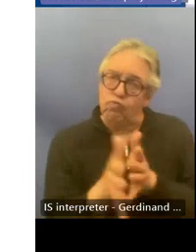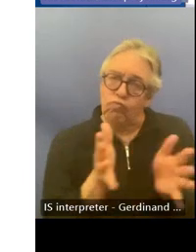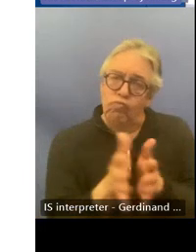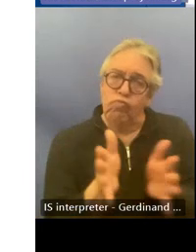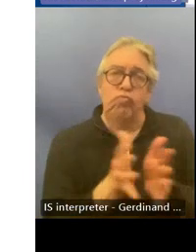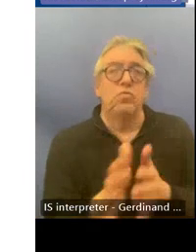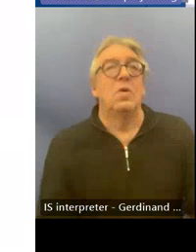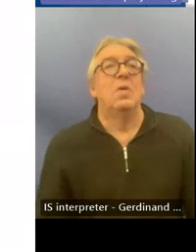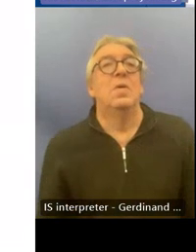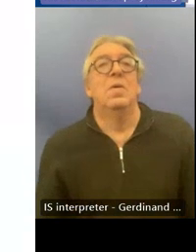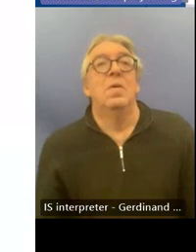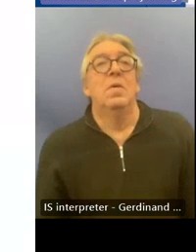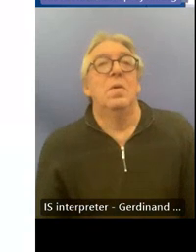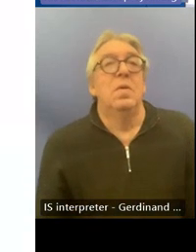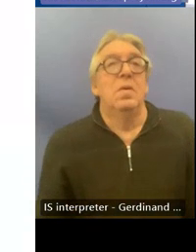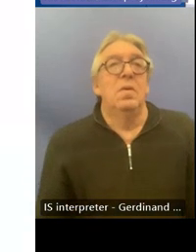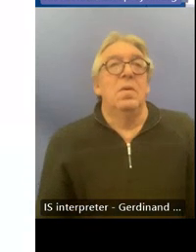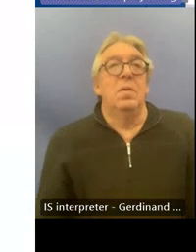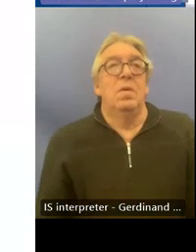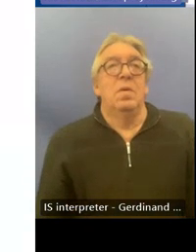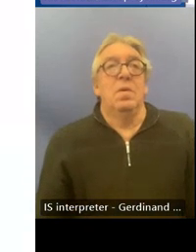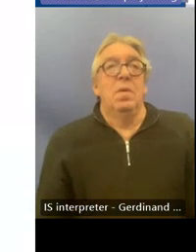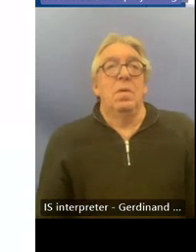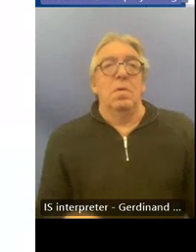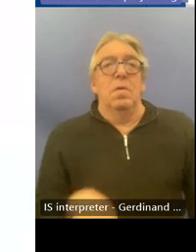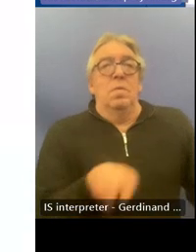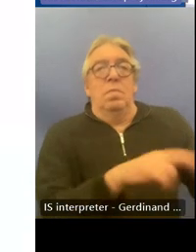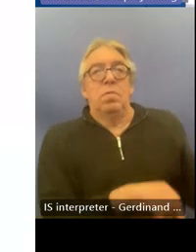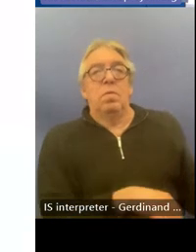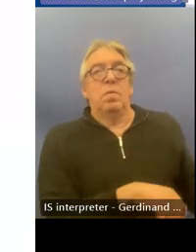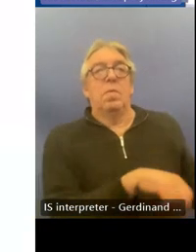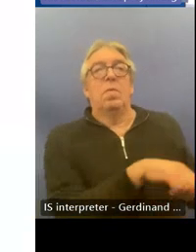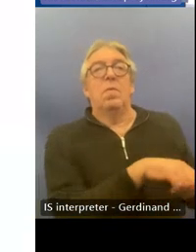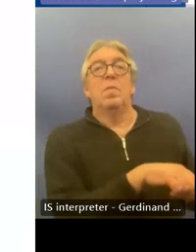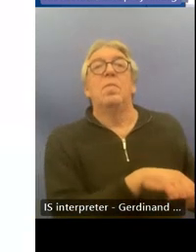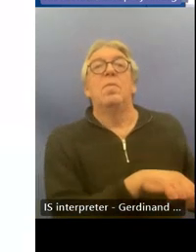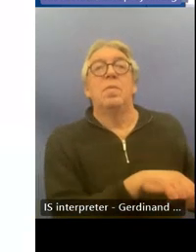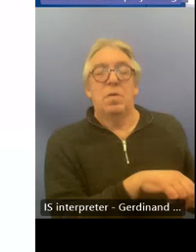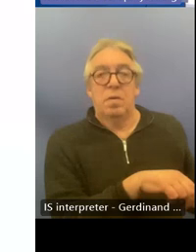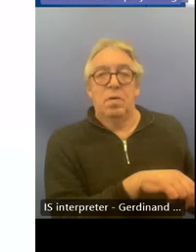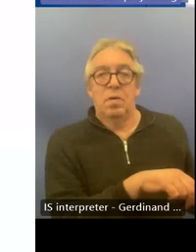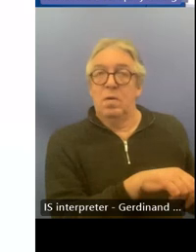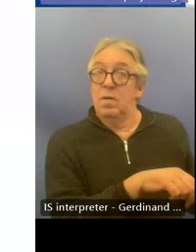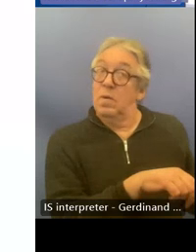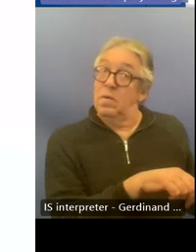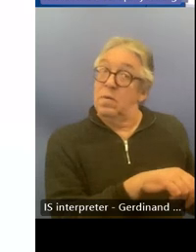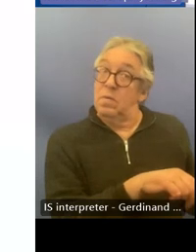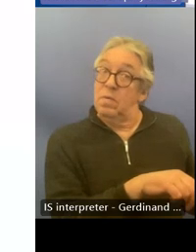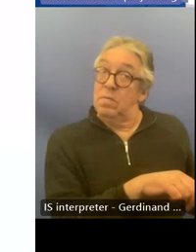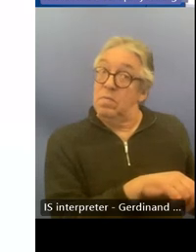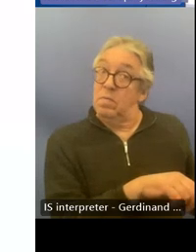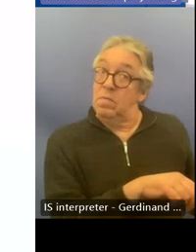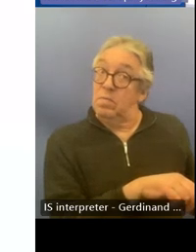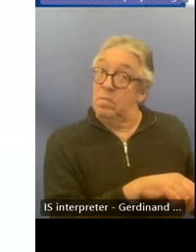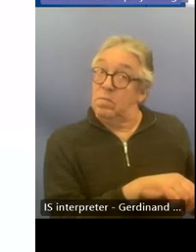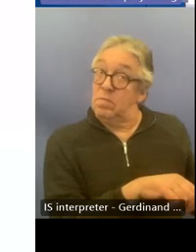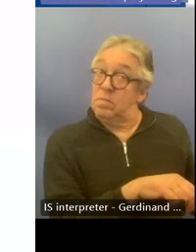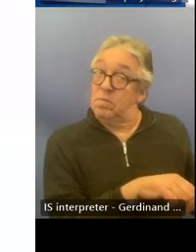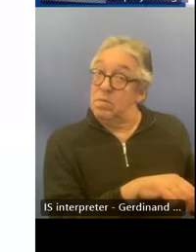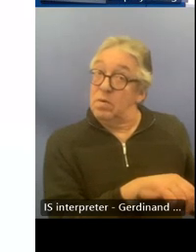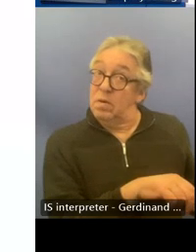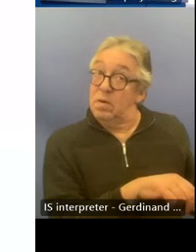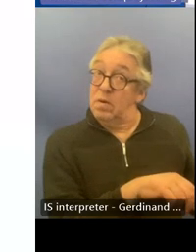the program we are explaining. We call the Varanda Education, where 10 villagers are really come